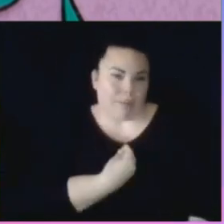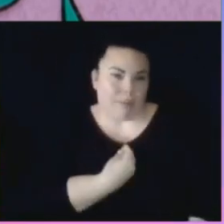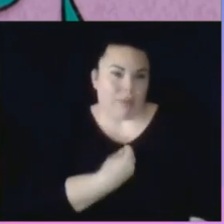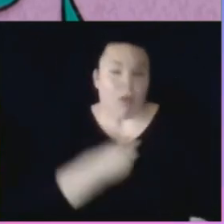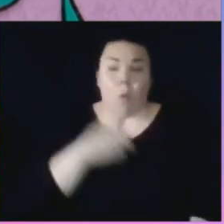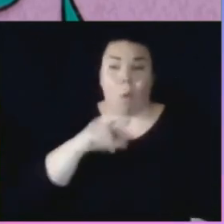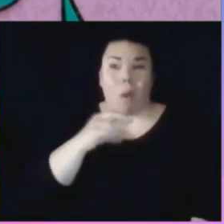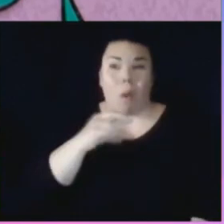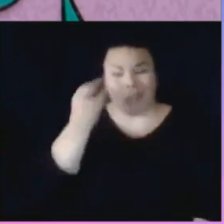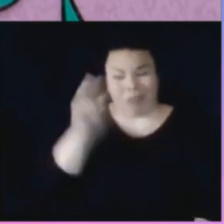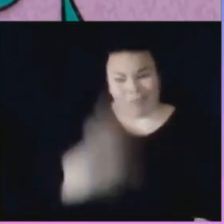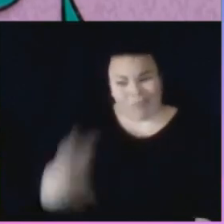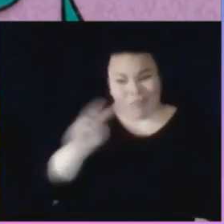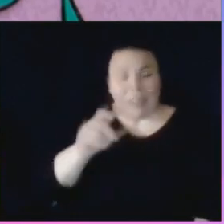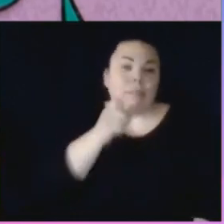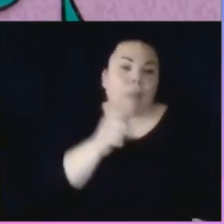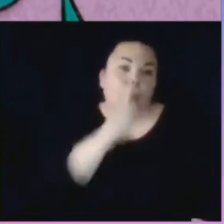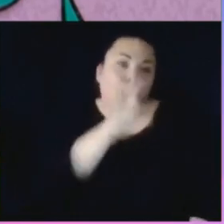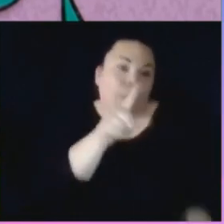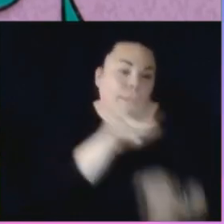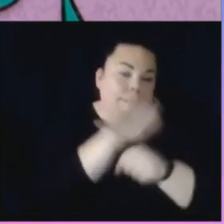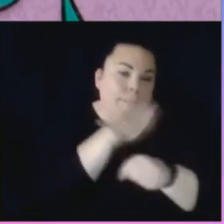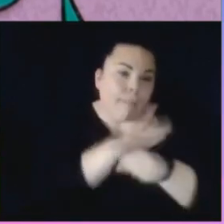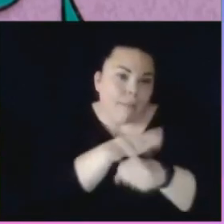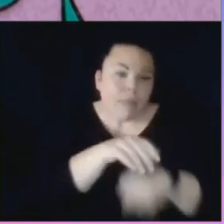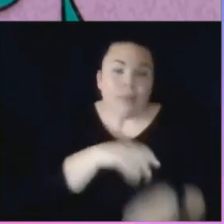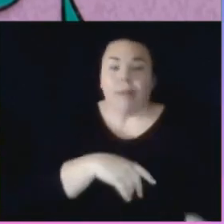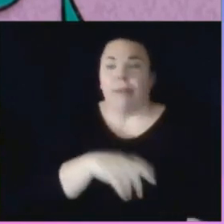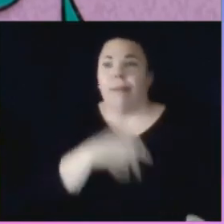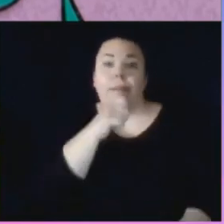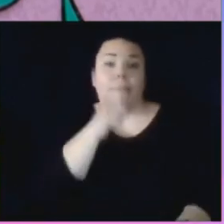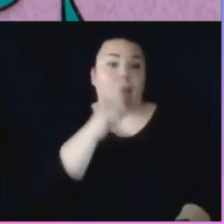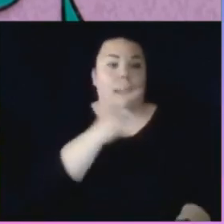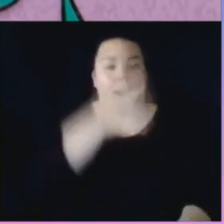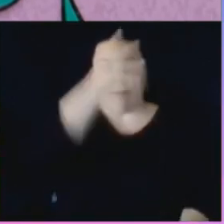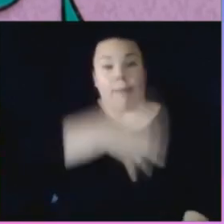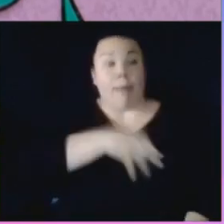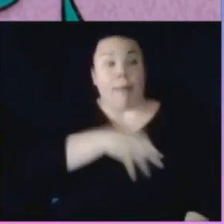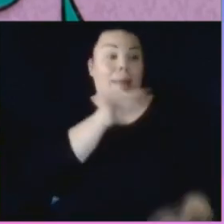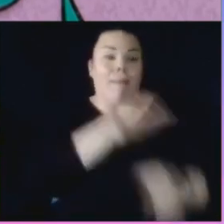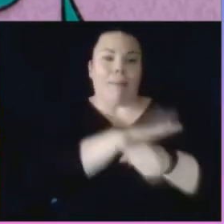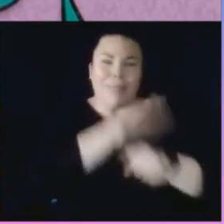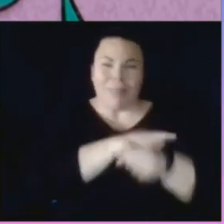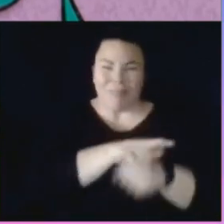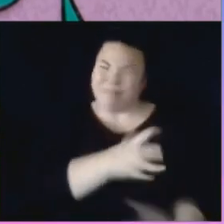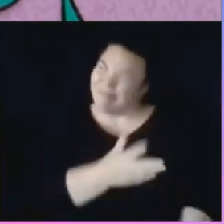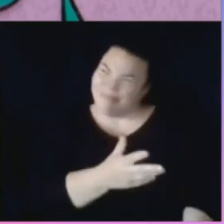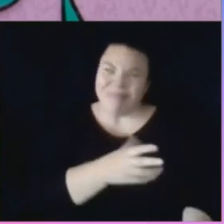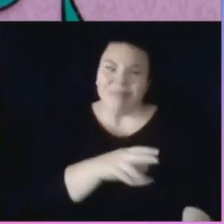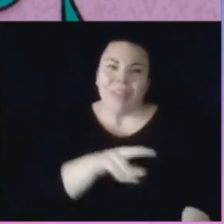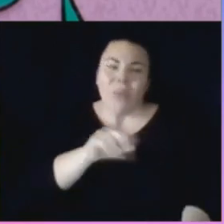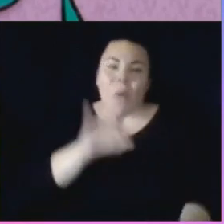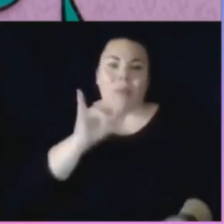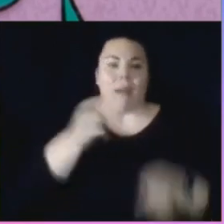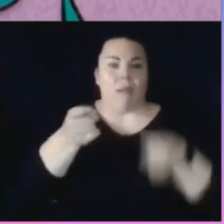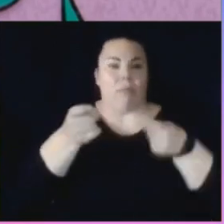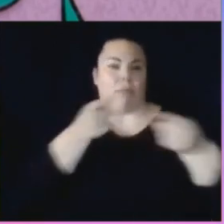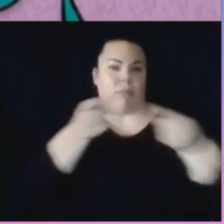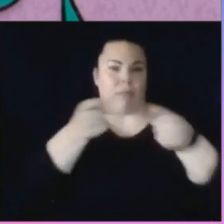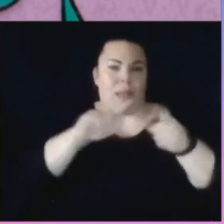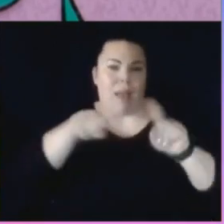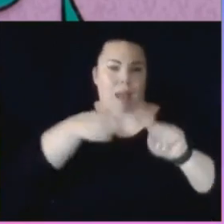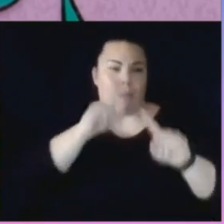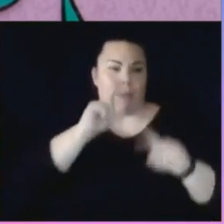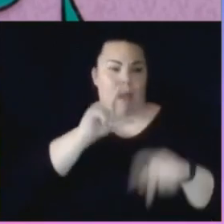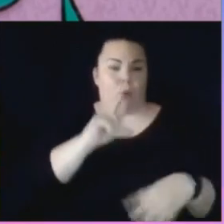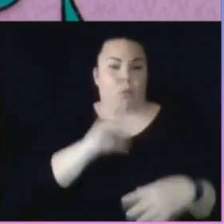she's not real enough, or he's not masculine enough. And it's like, it regulates the potentiality of what transness could be